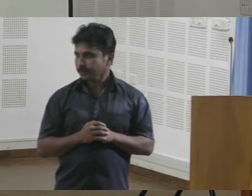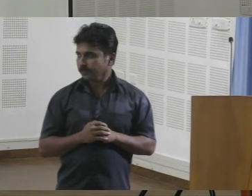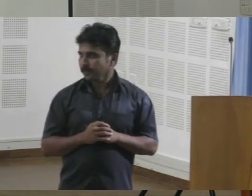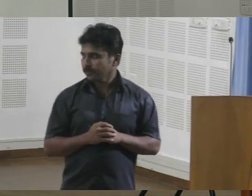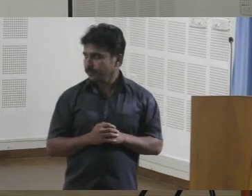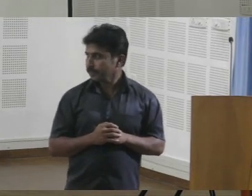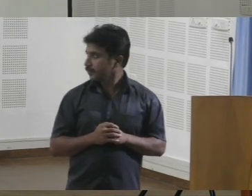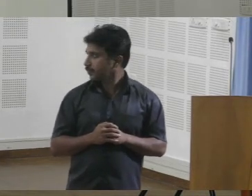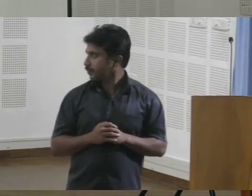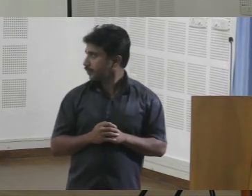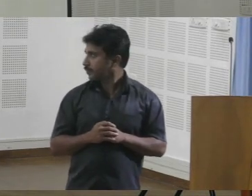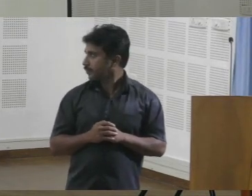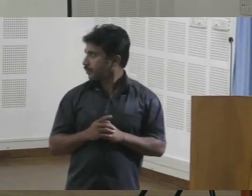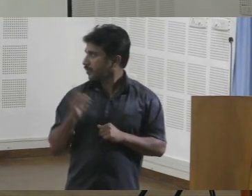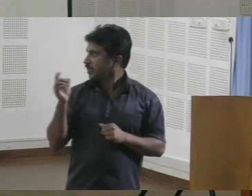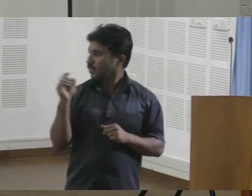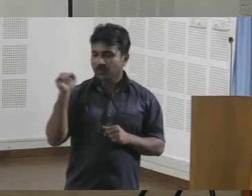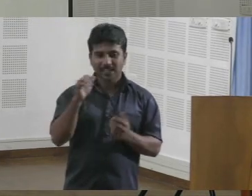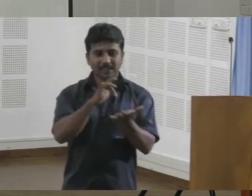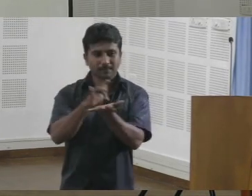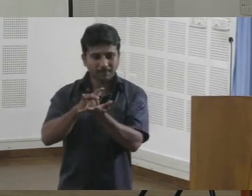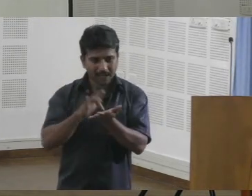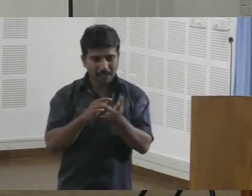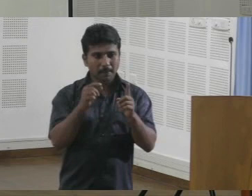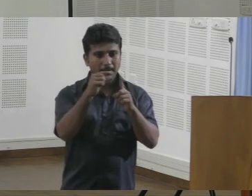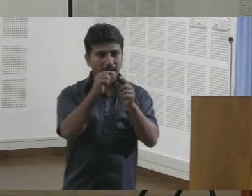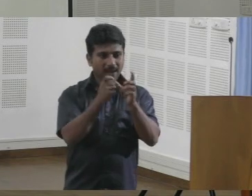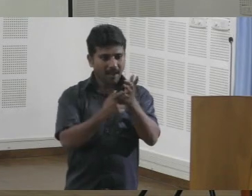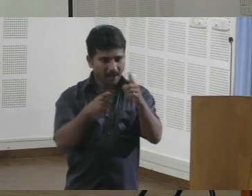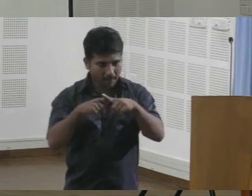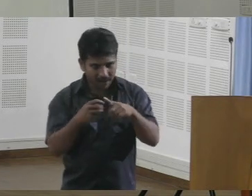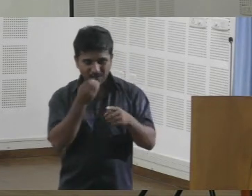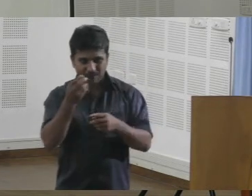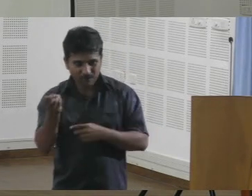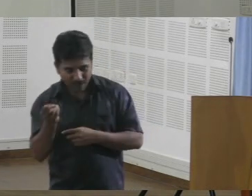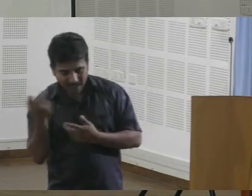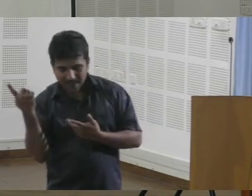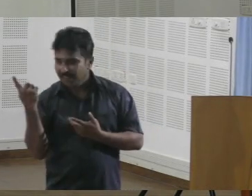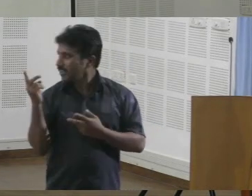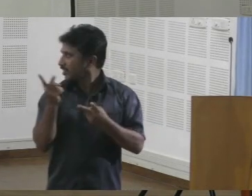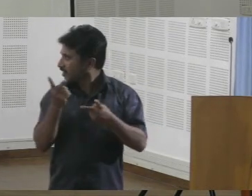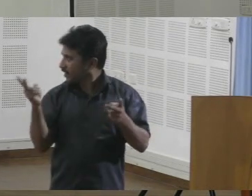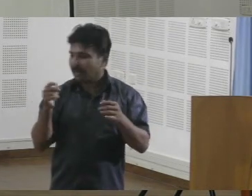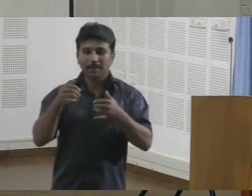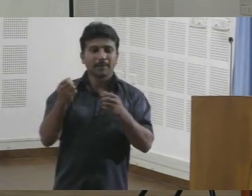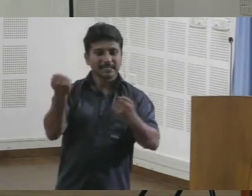Places, these are his favorite places like park, restaurant, play gym, mall, everything is